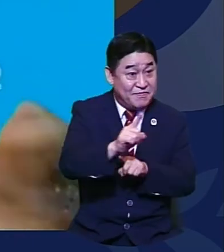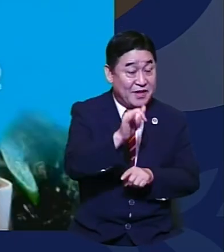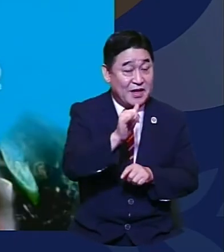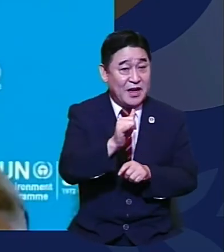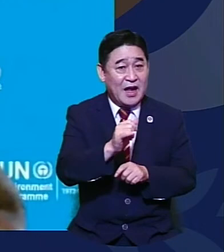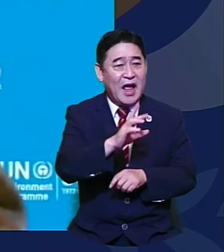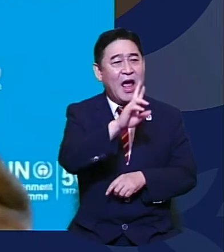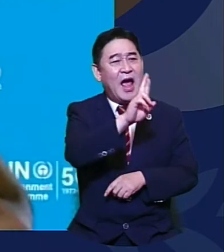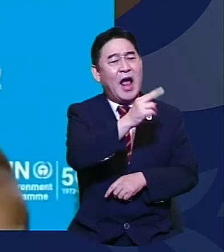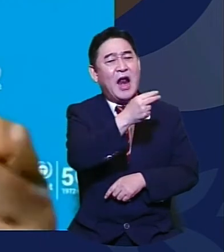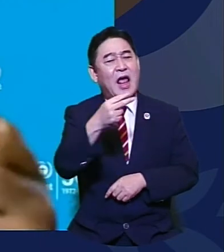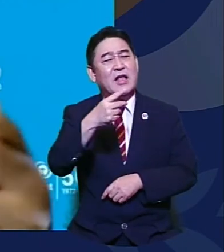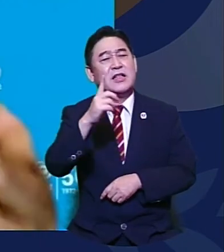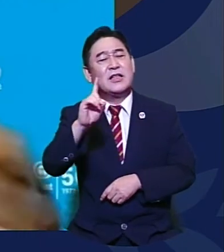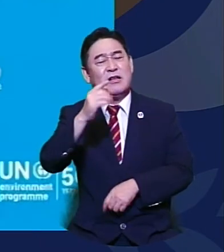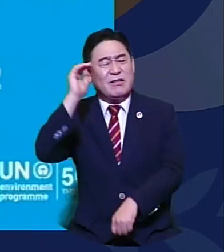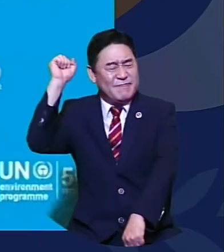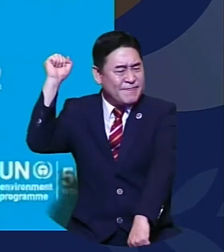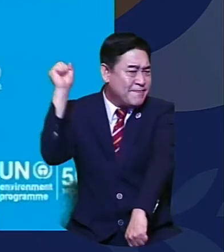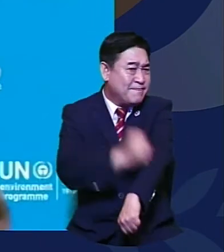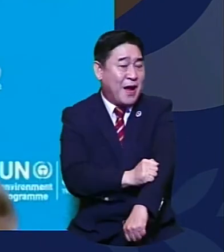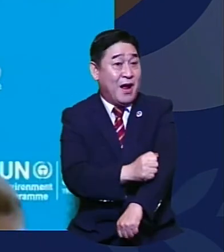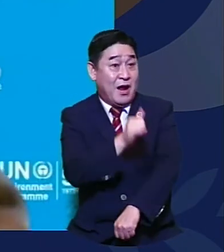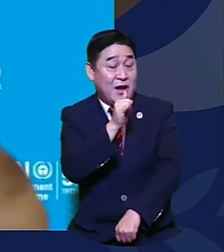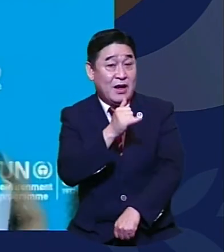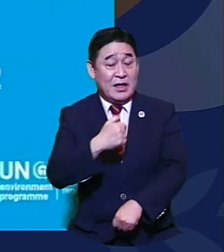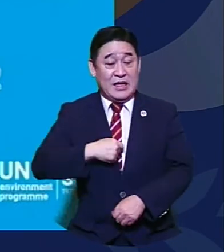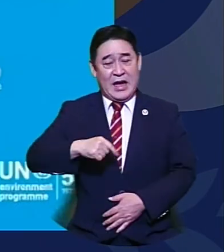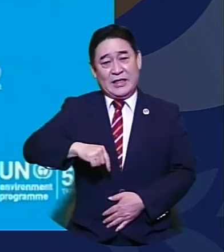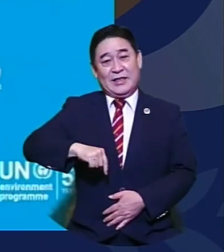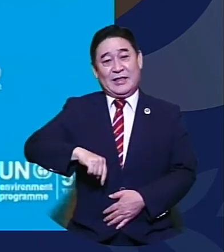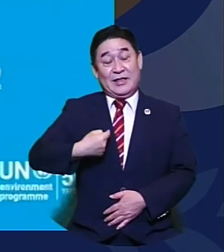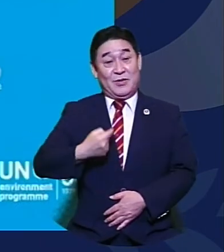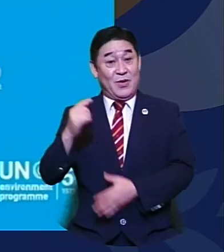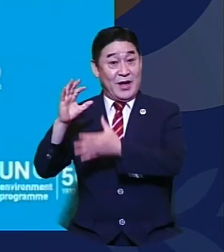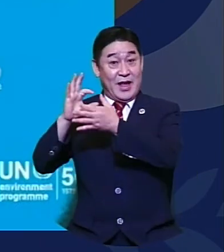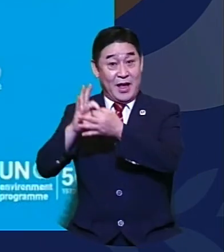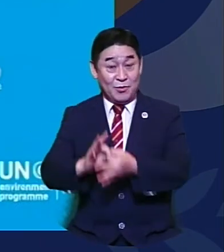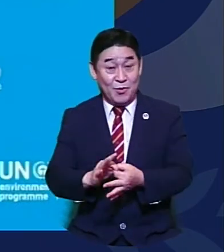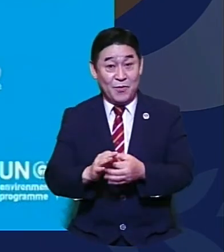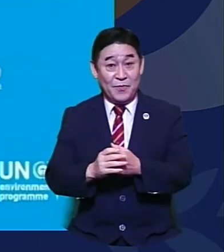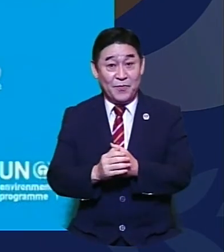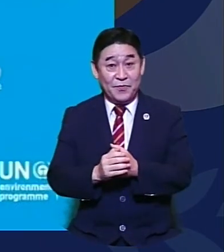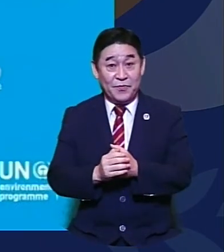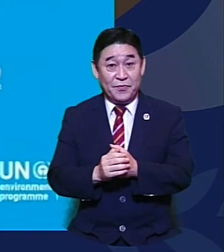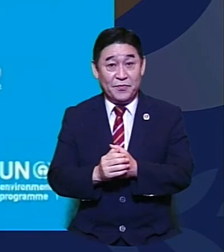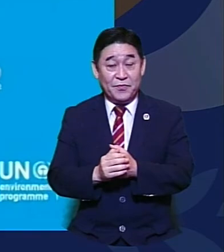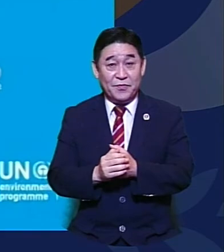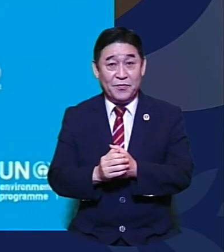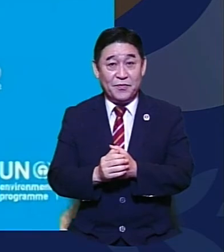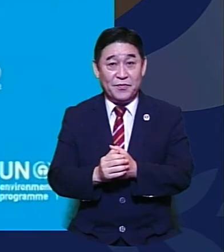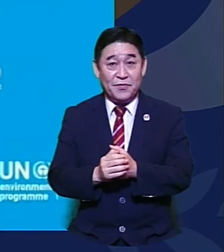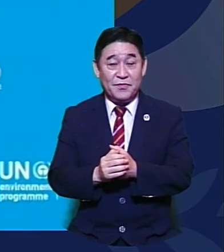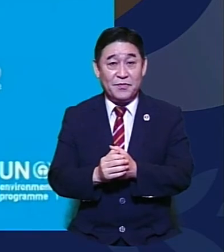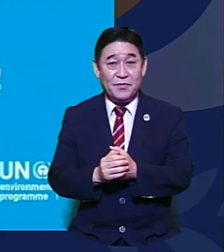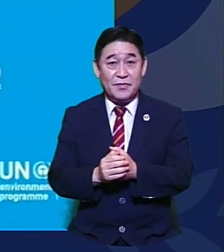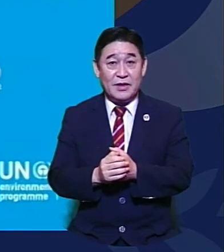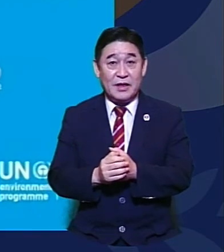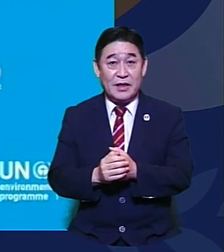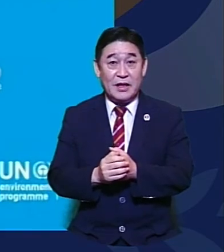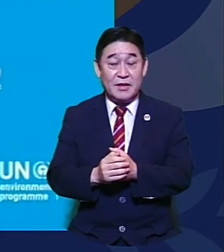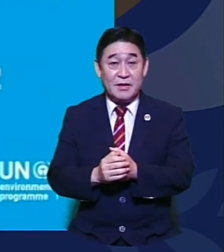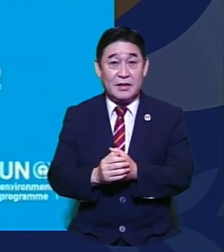I mean, I keep on reminding myself, in '67, Korea was the low-income country, same as